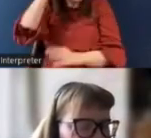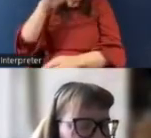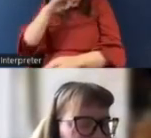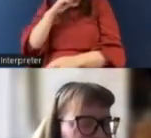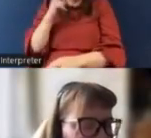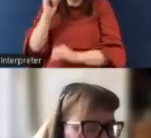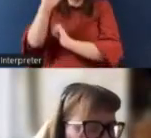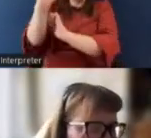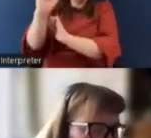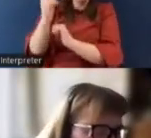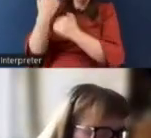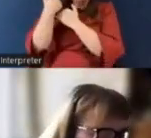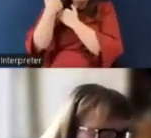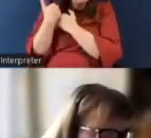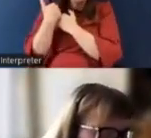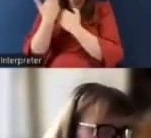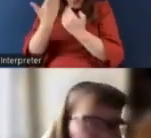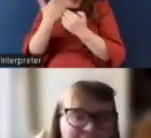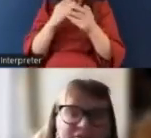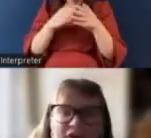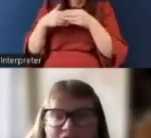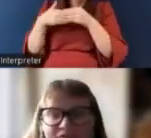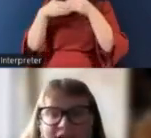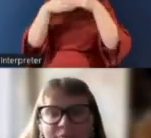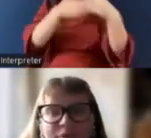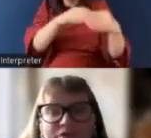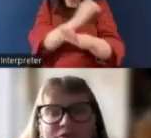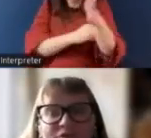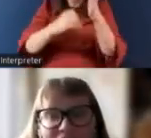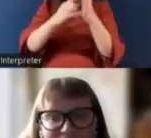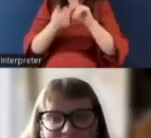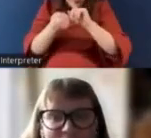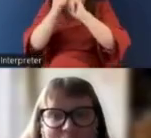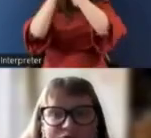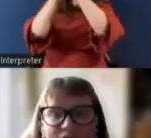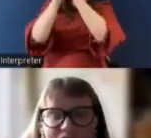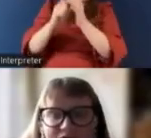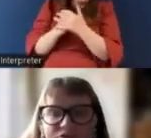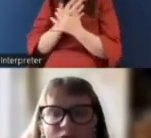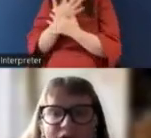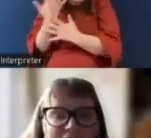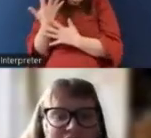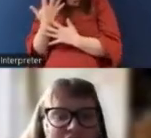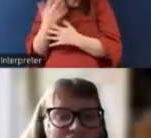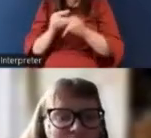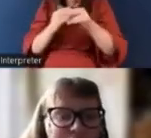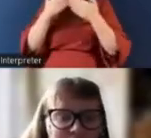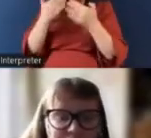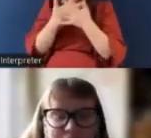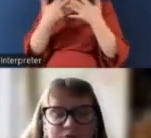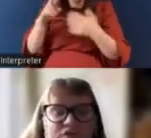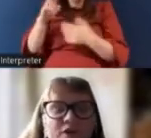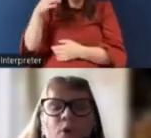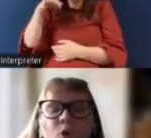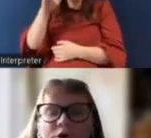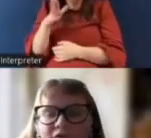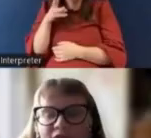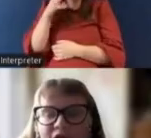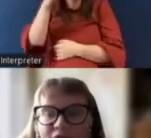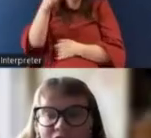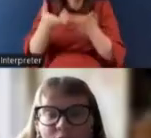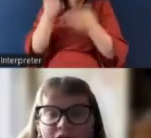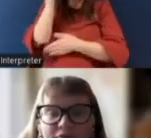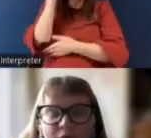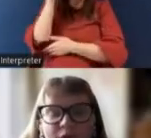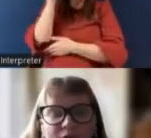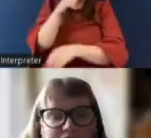the organisation in an exciting phase of development. So thank you very much, Rachel, for joining us. And she's going to speak to the